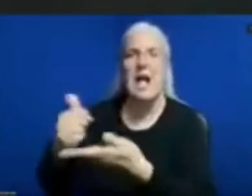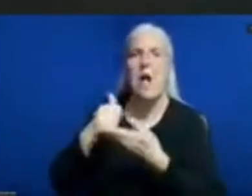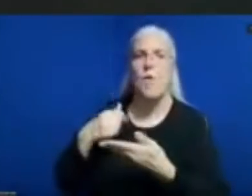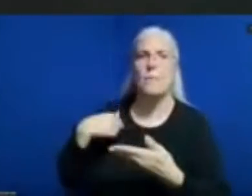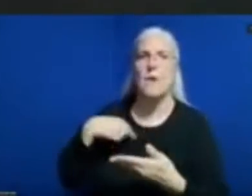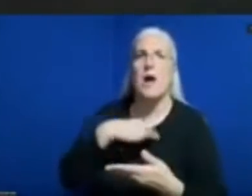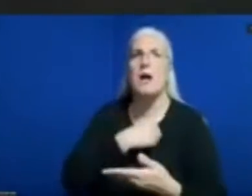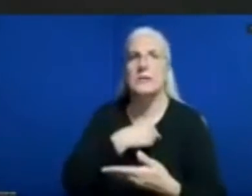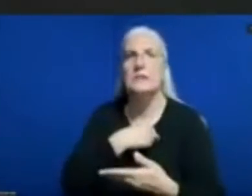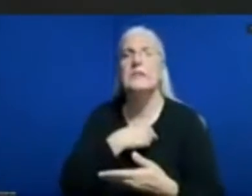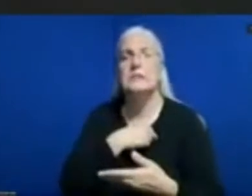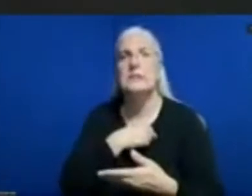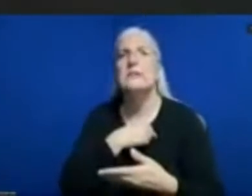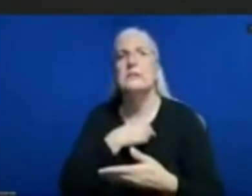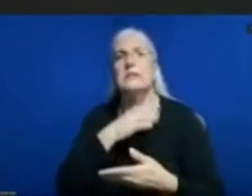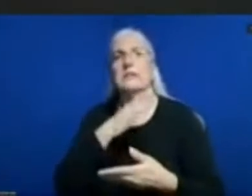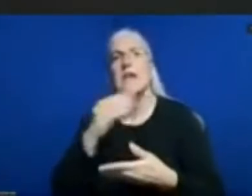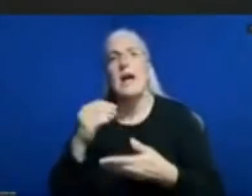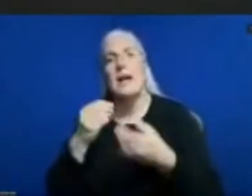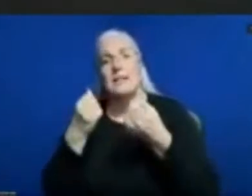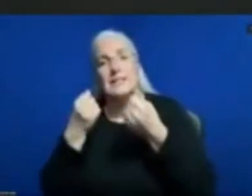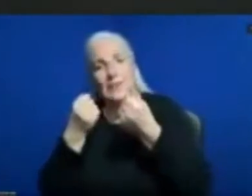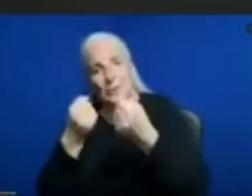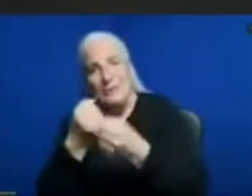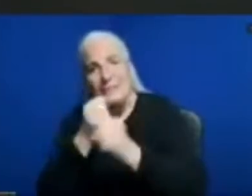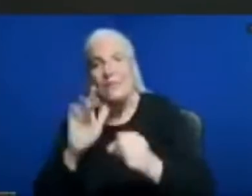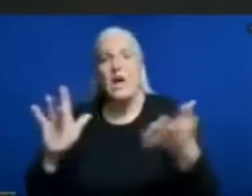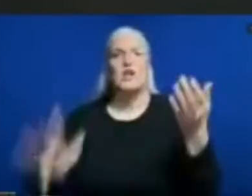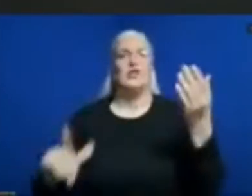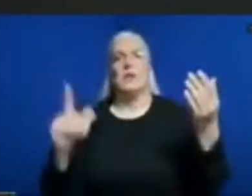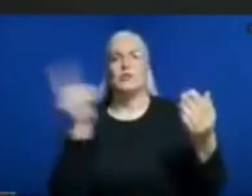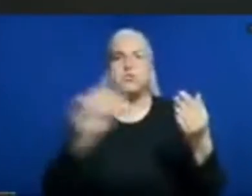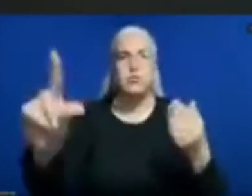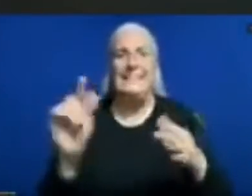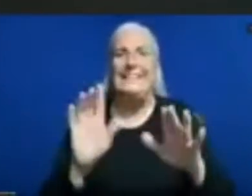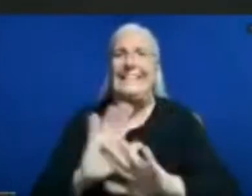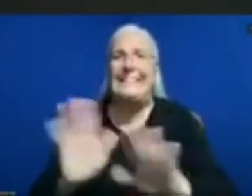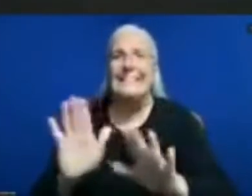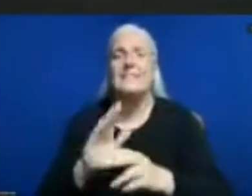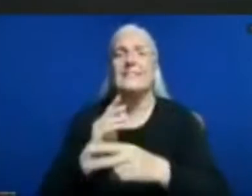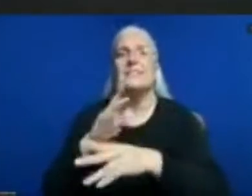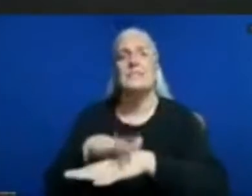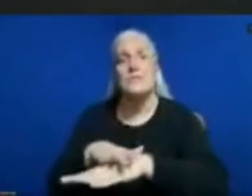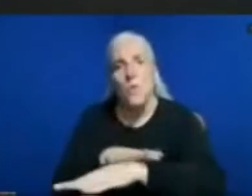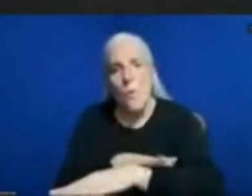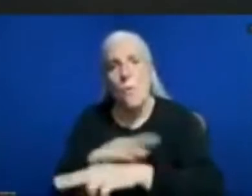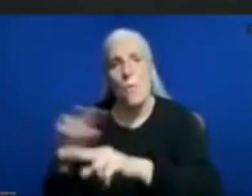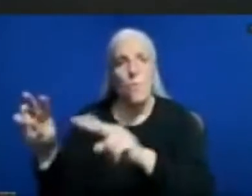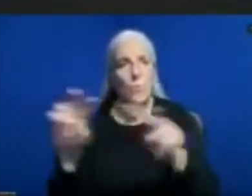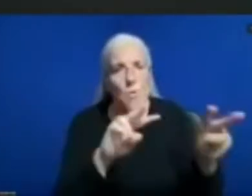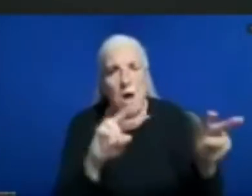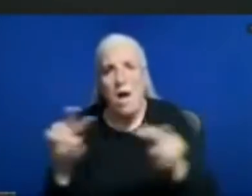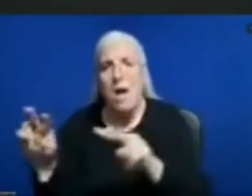allowing extra time if you need to go somewhere, and being mindful of the large fire apparatus that could be traveling through the